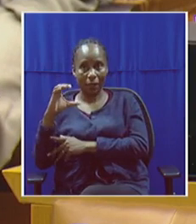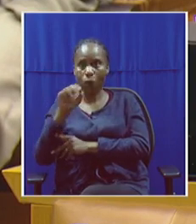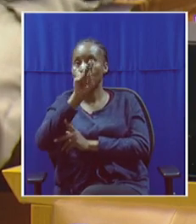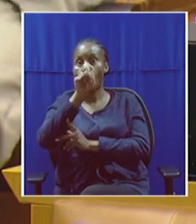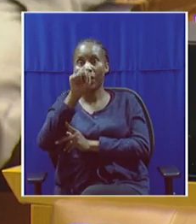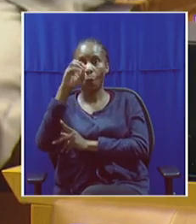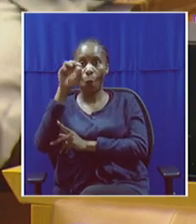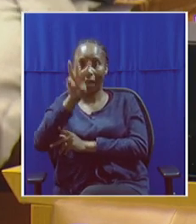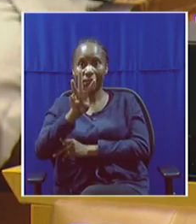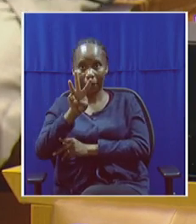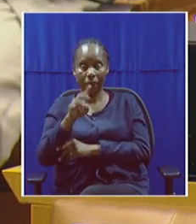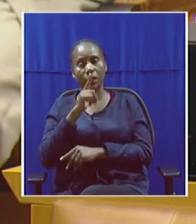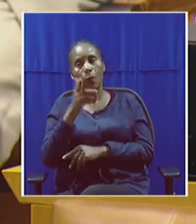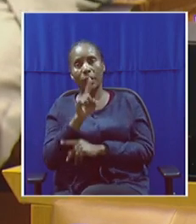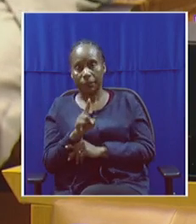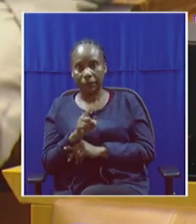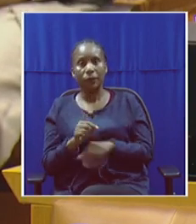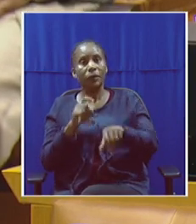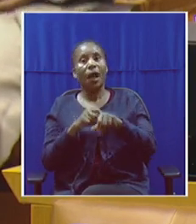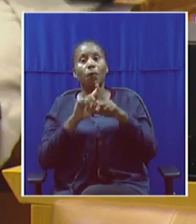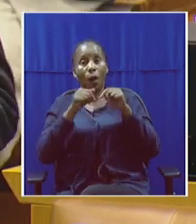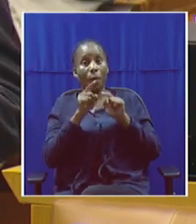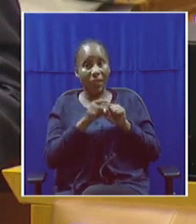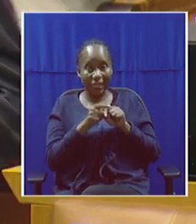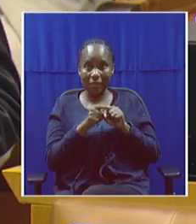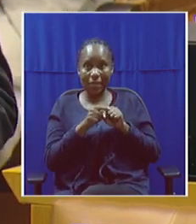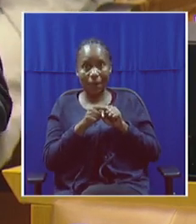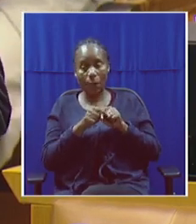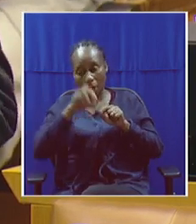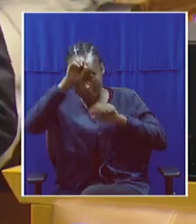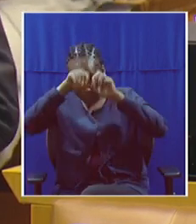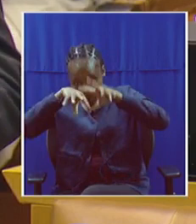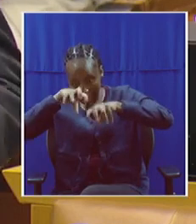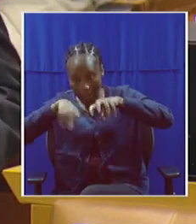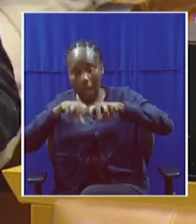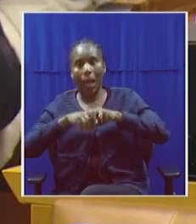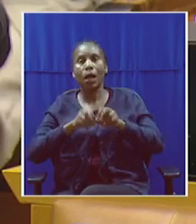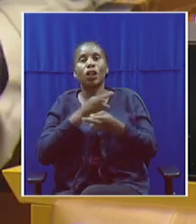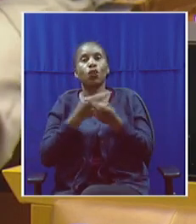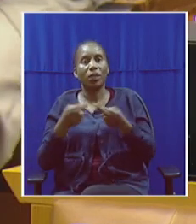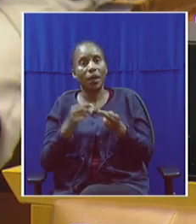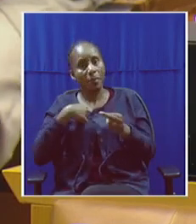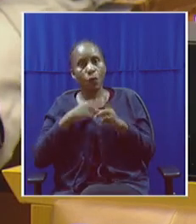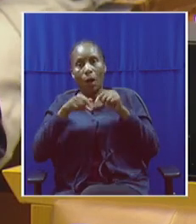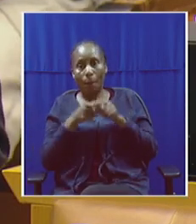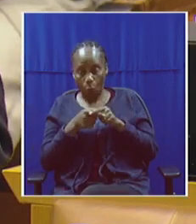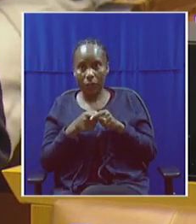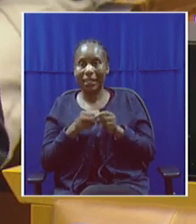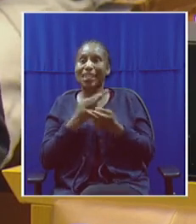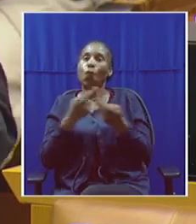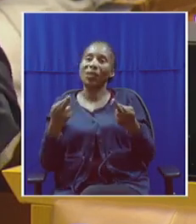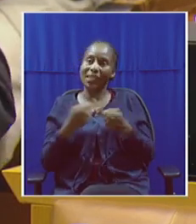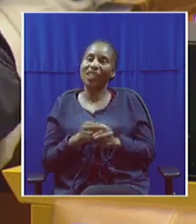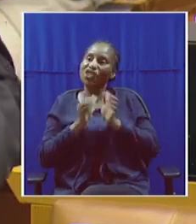was not only speaking about mineral resources I'm speaking about resources in general including mineral